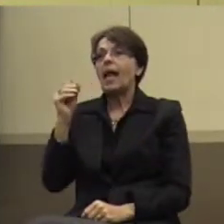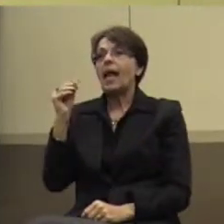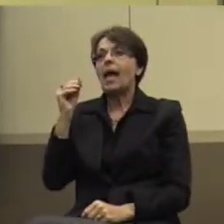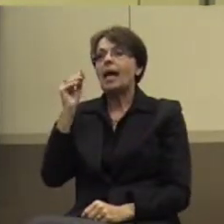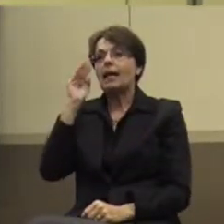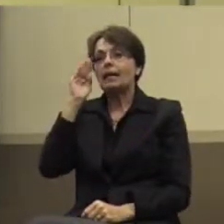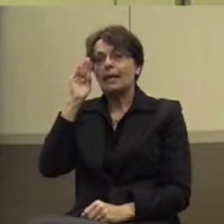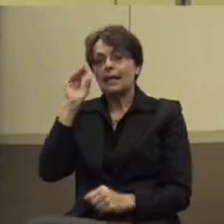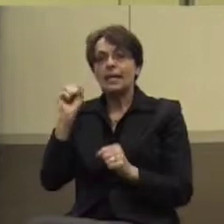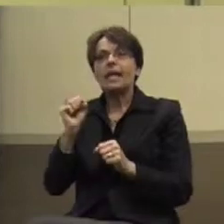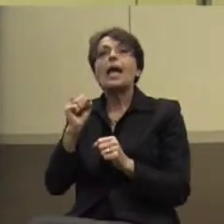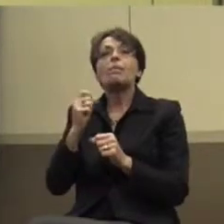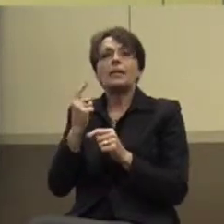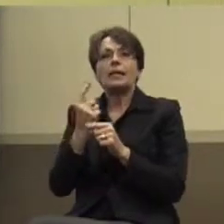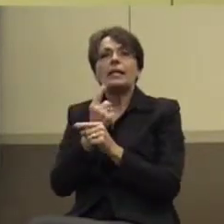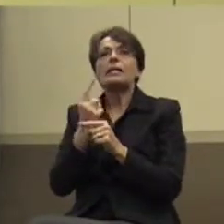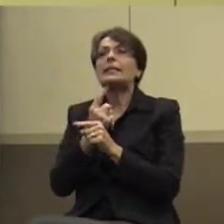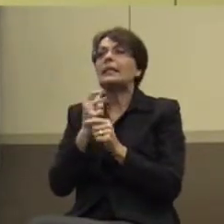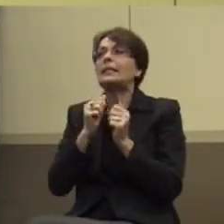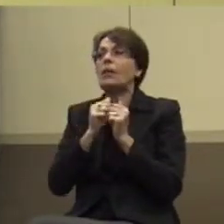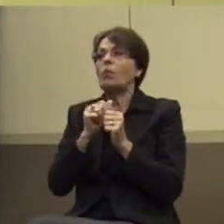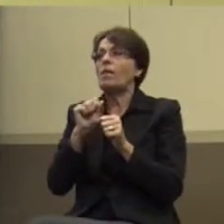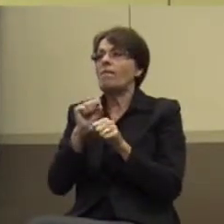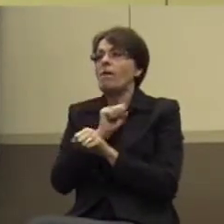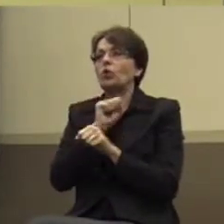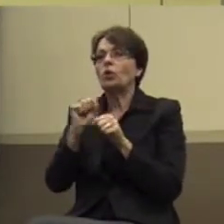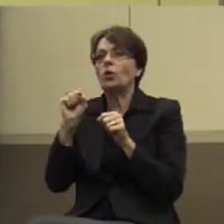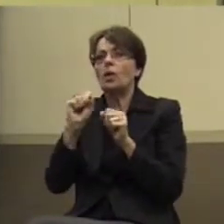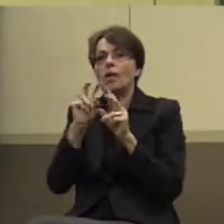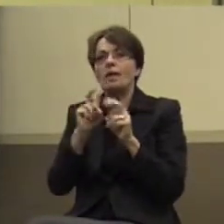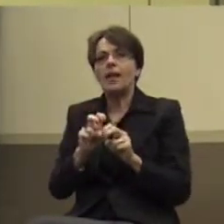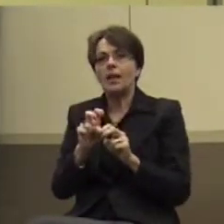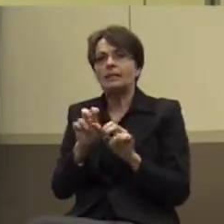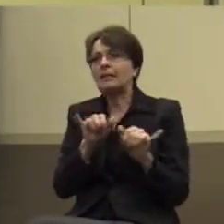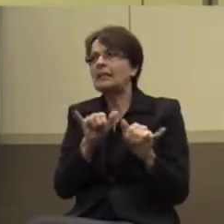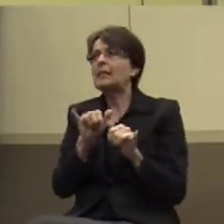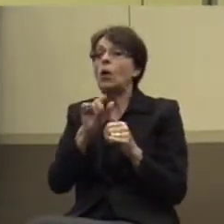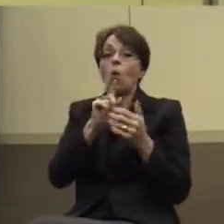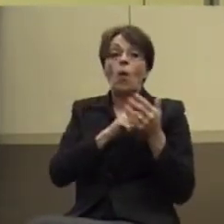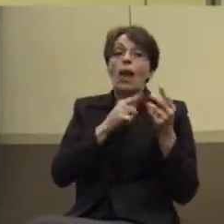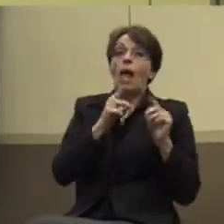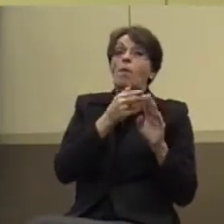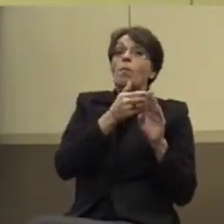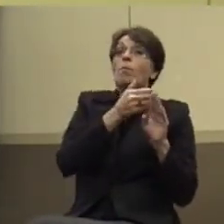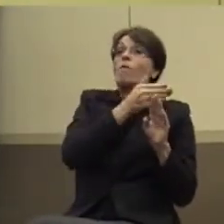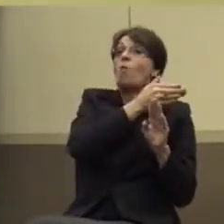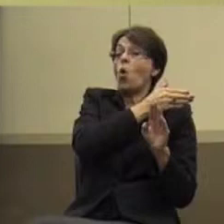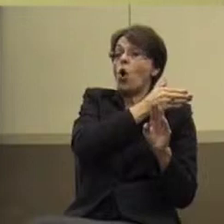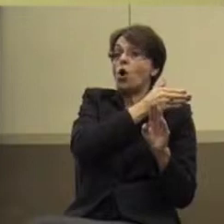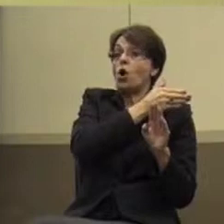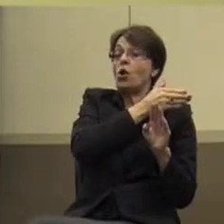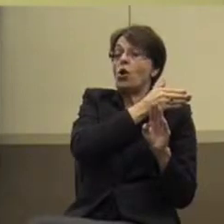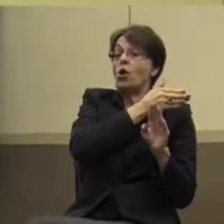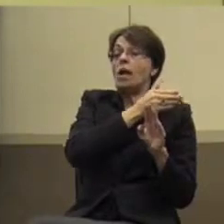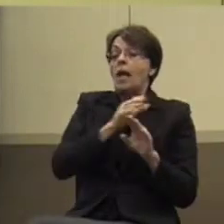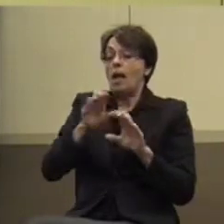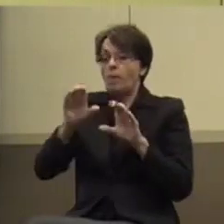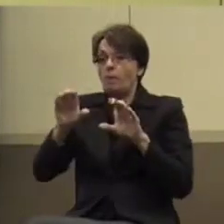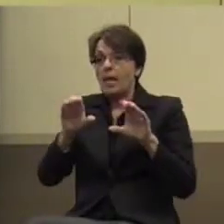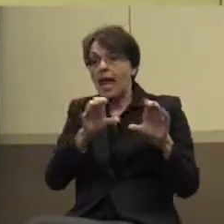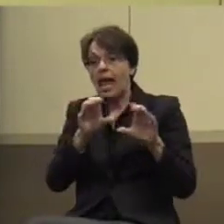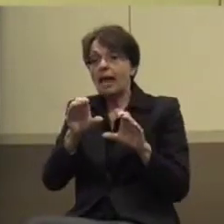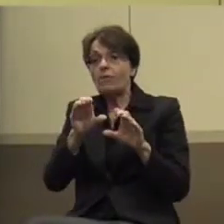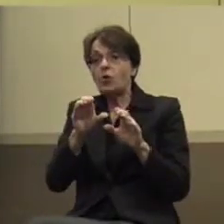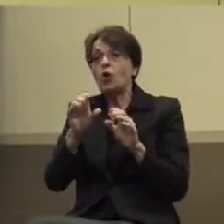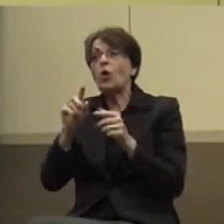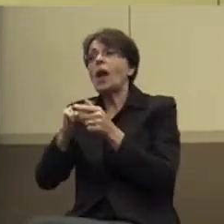because it can be consistent with that functional analysis, looking at like what happened before, and then the behavior, and then that consequence